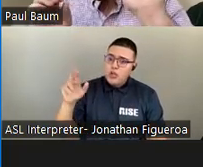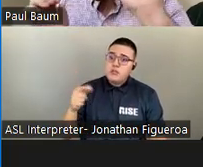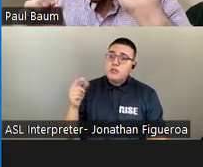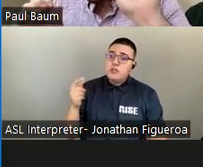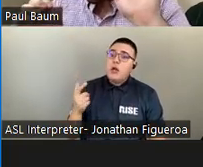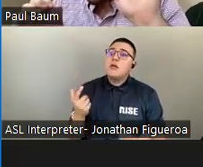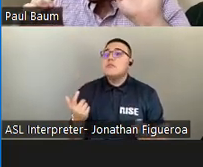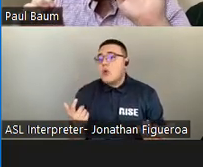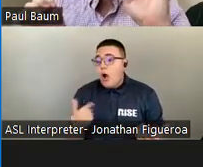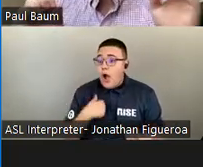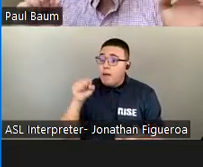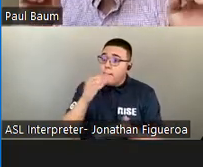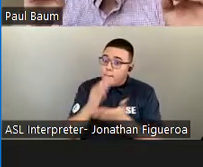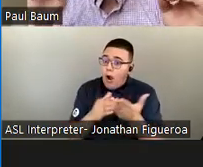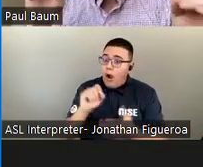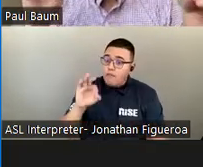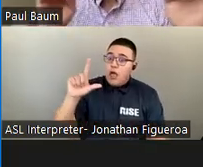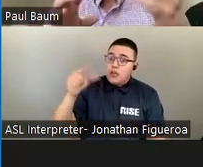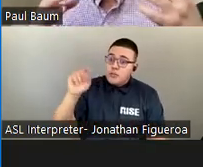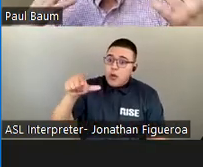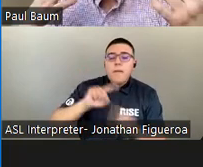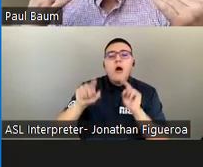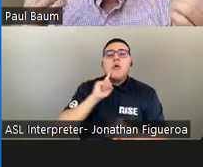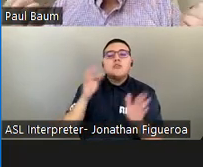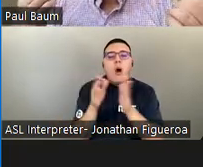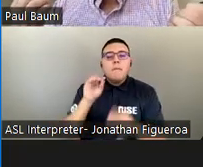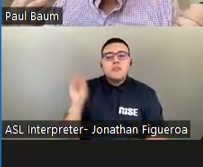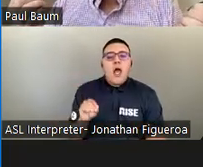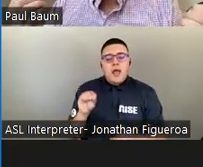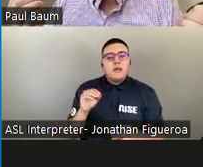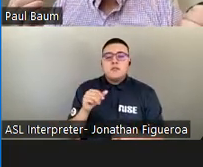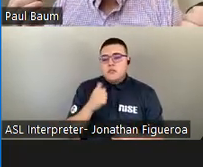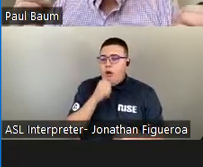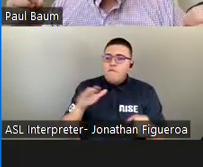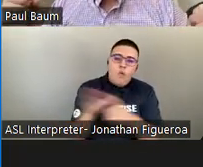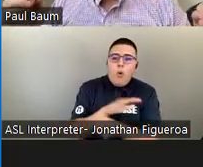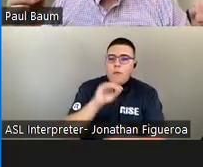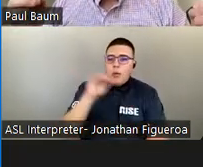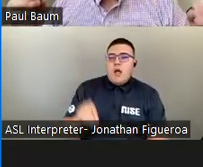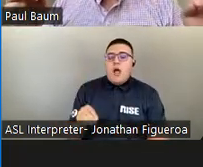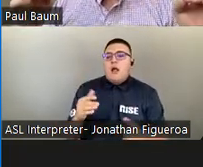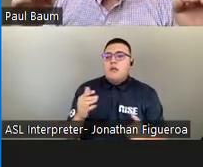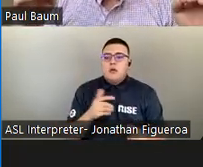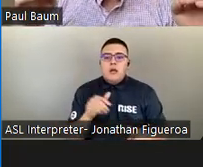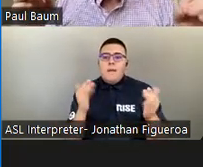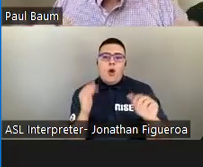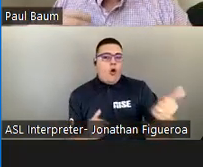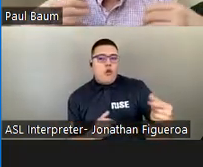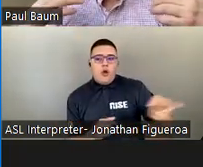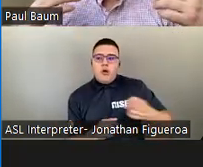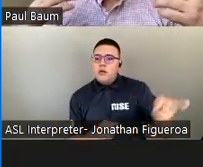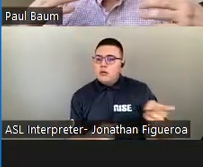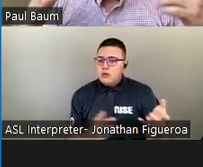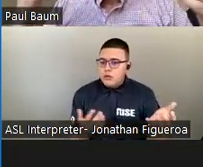community, but a small portion of community. We have a lot of intersectionality with our community, and that